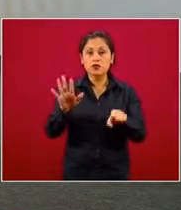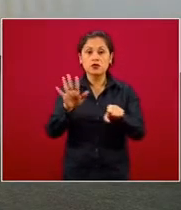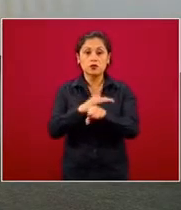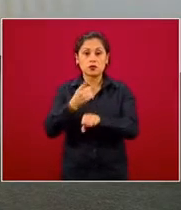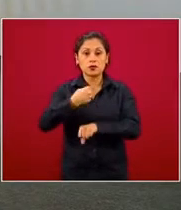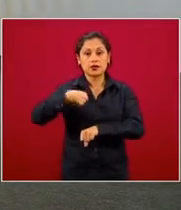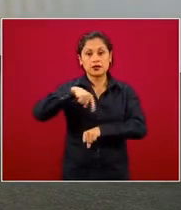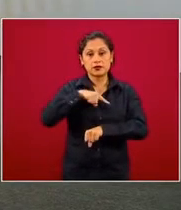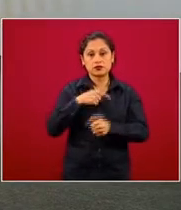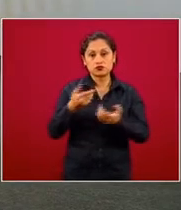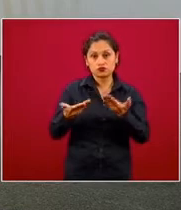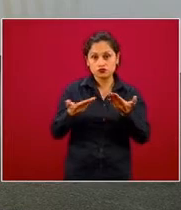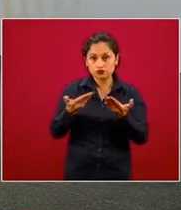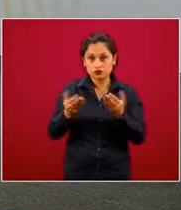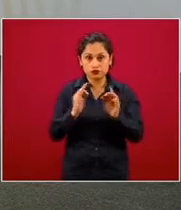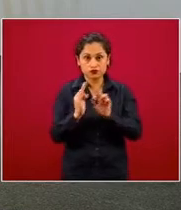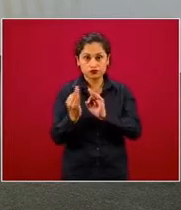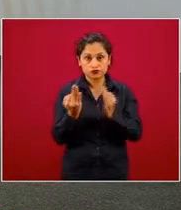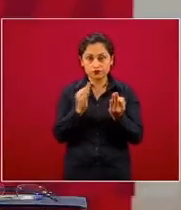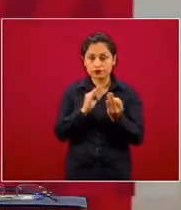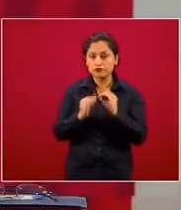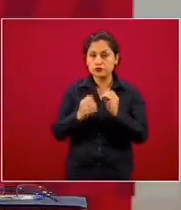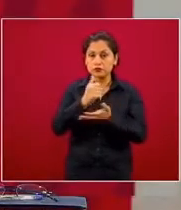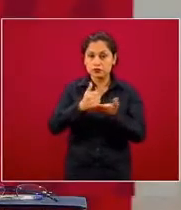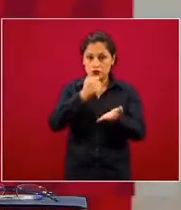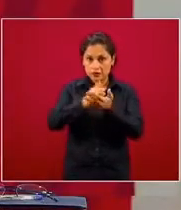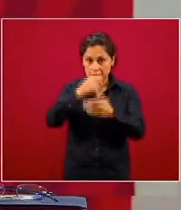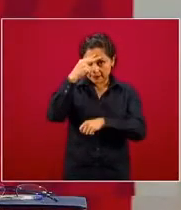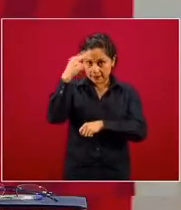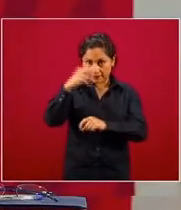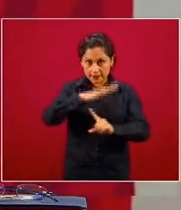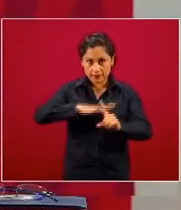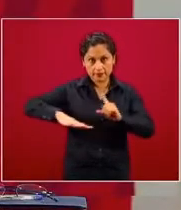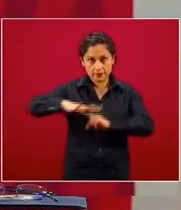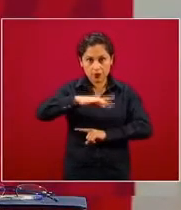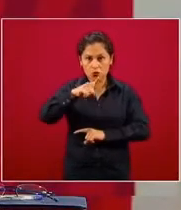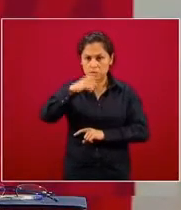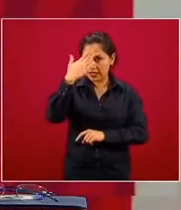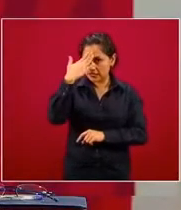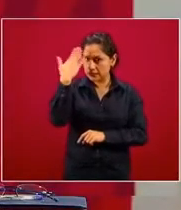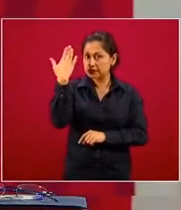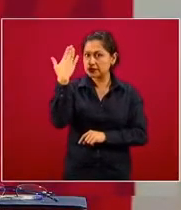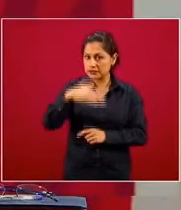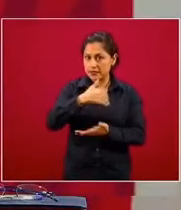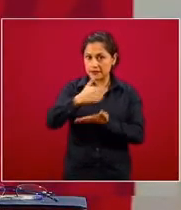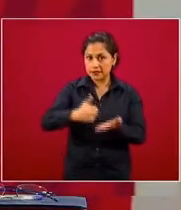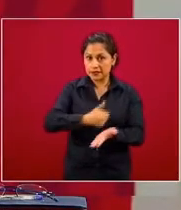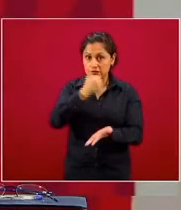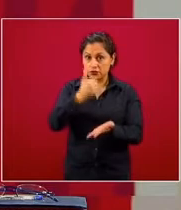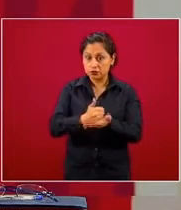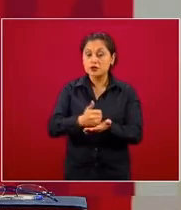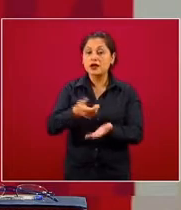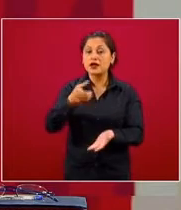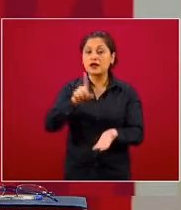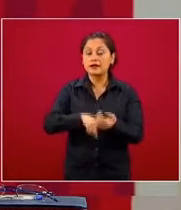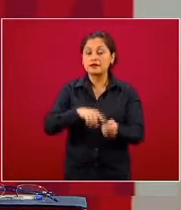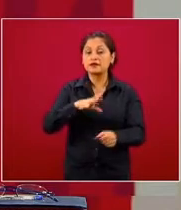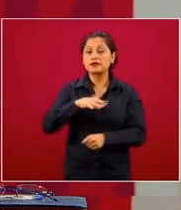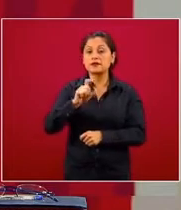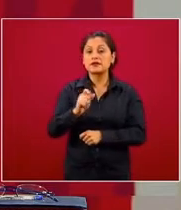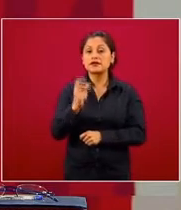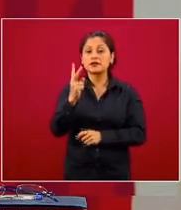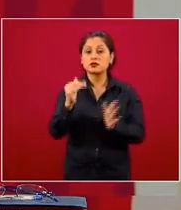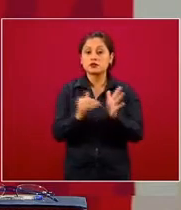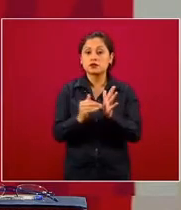we've been analyzing the metropolitan Valle de Mexico area. As you know, this metropolitan